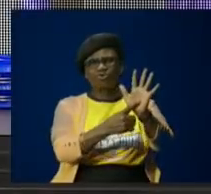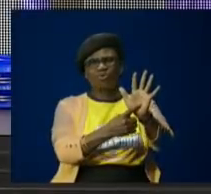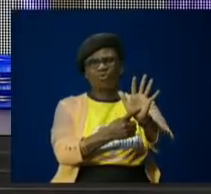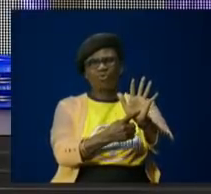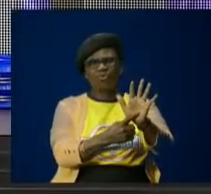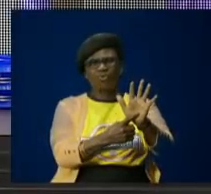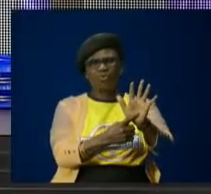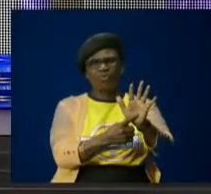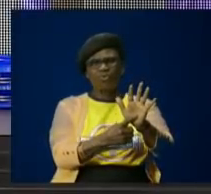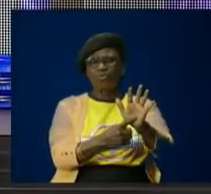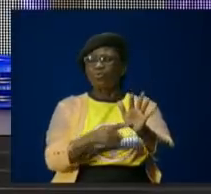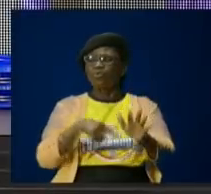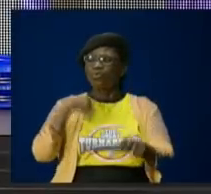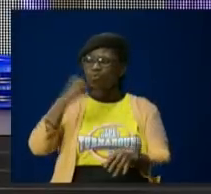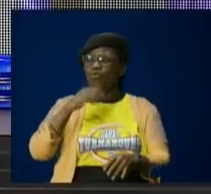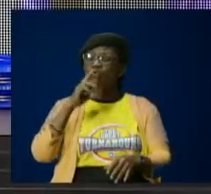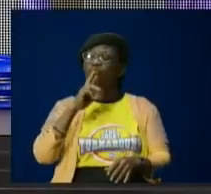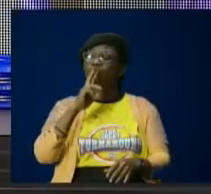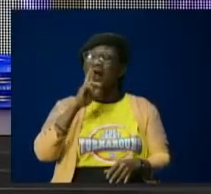who and who